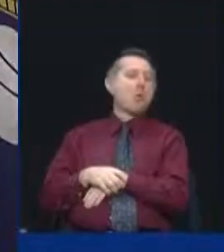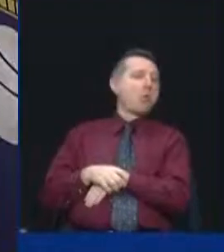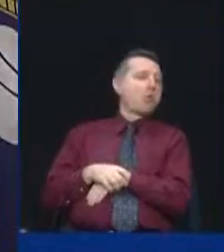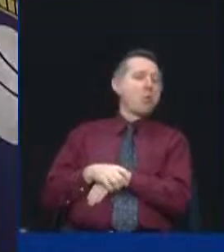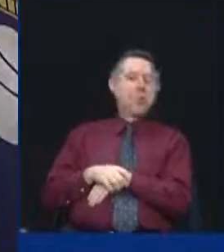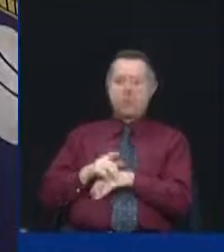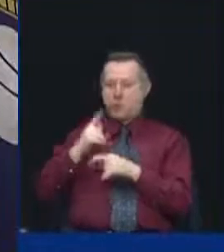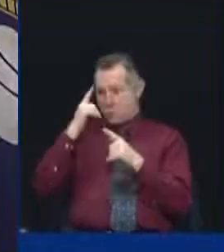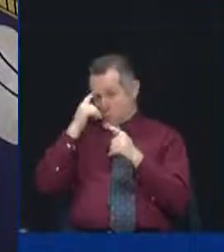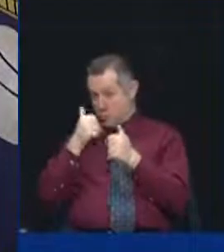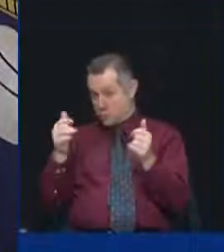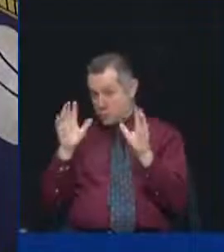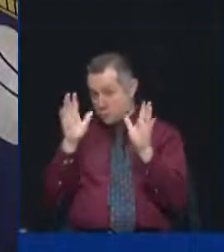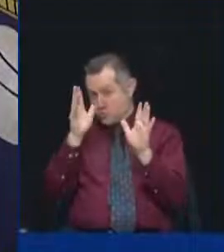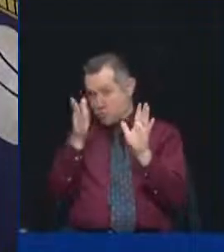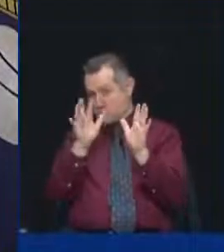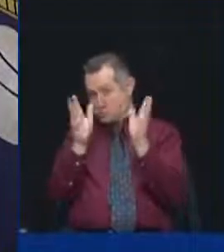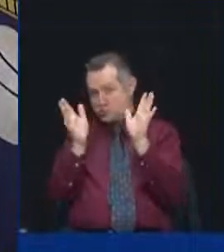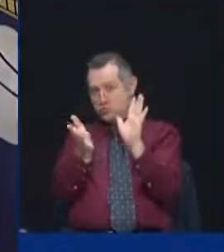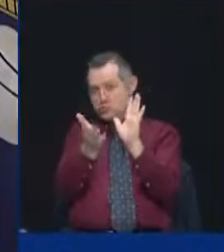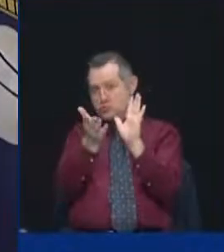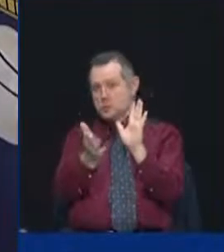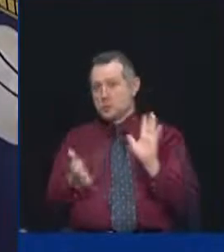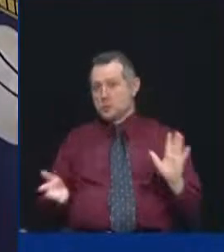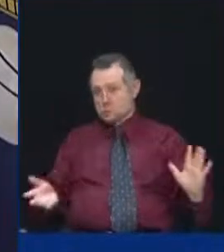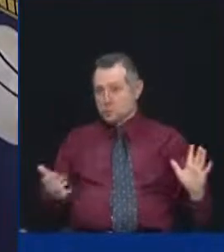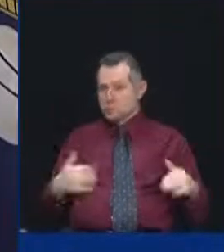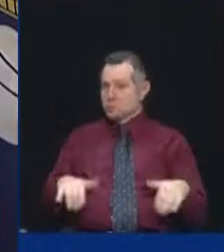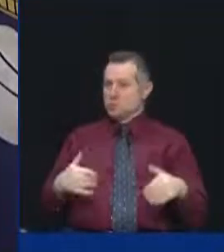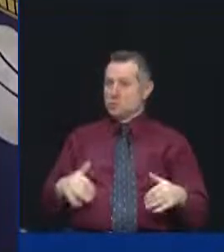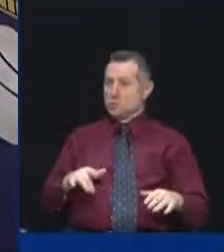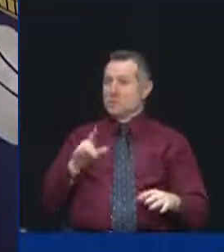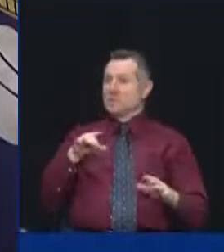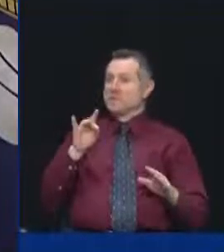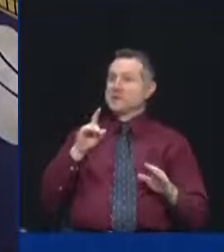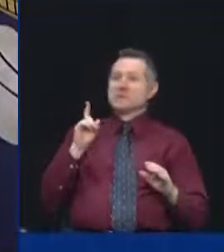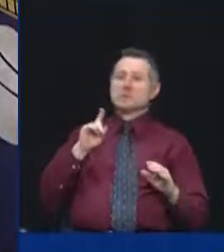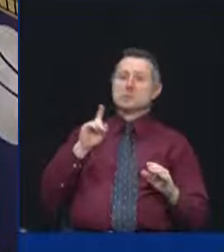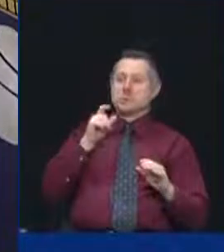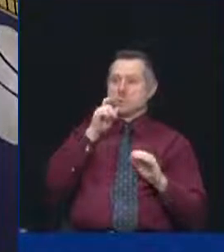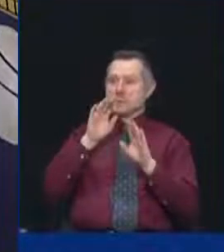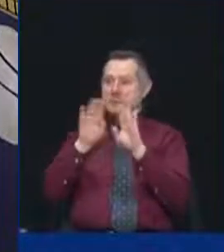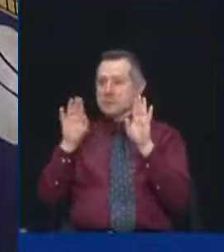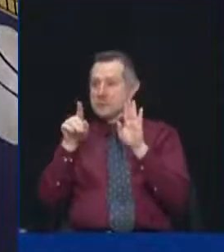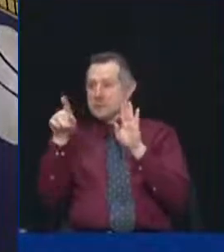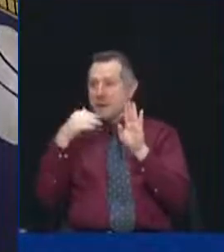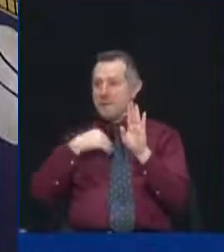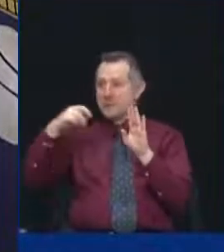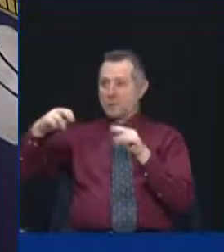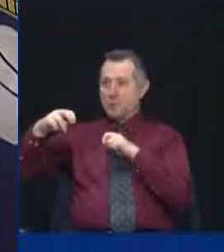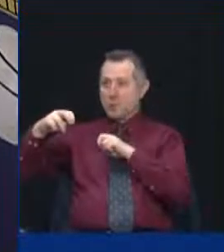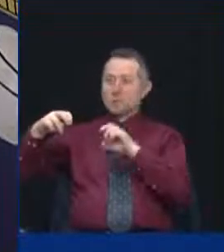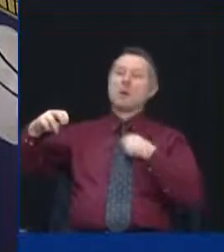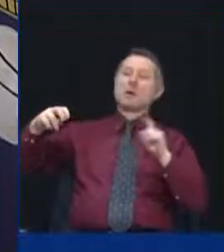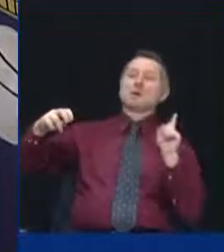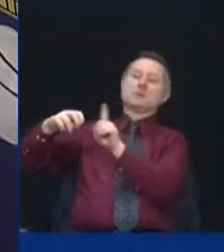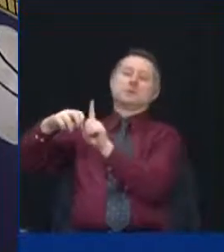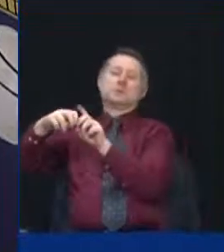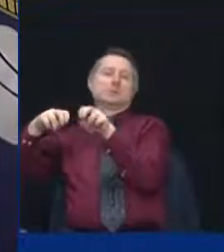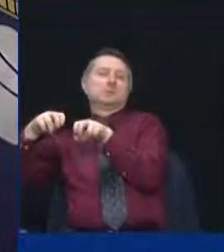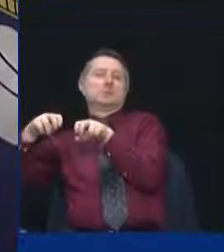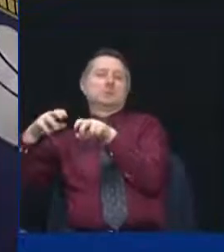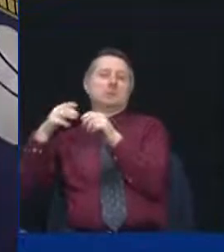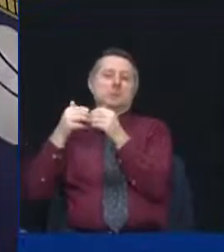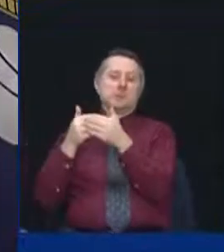own. You found that car where the police officer was in the car, and you sat in that car with that